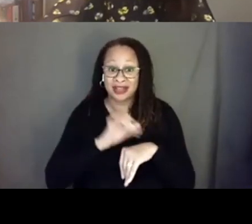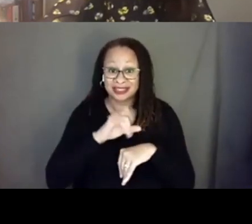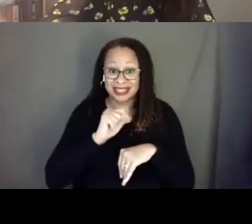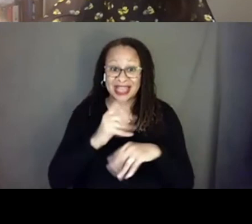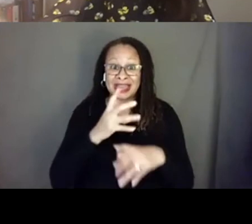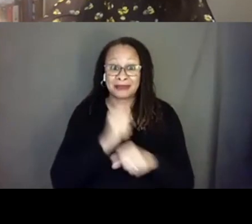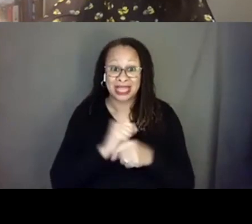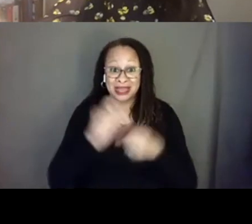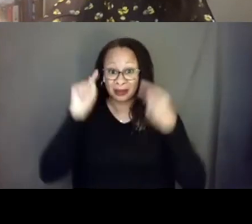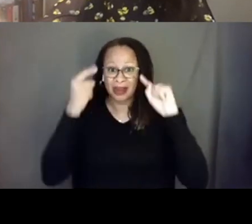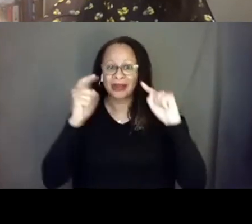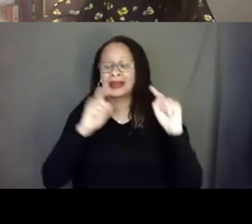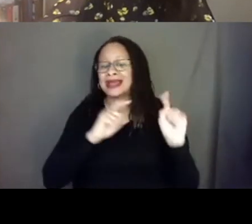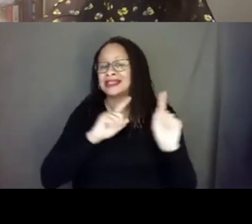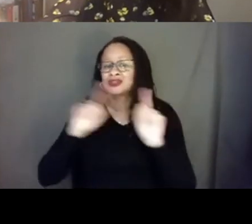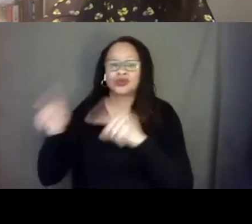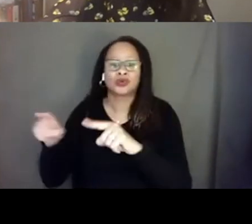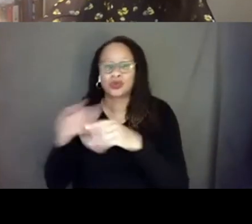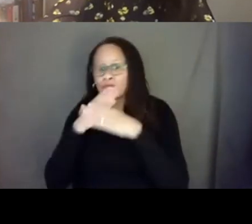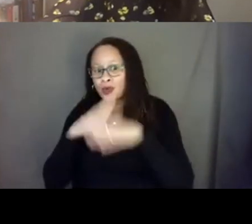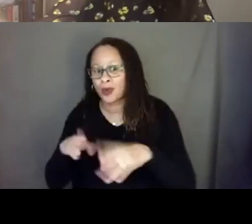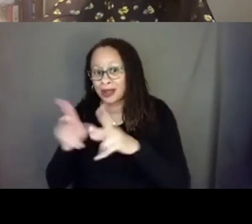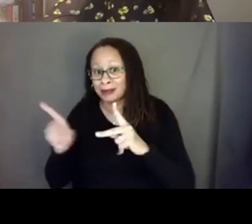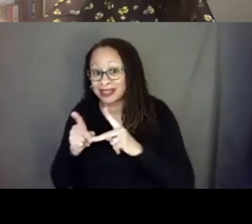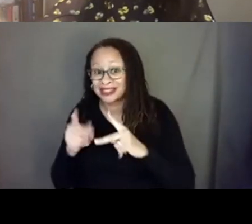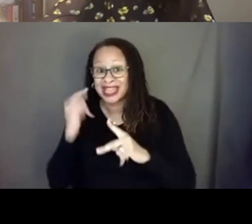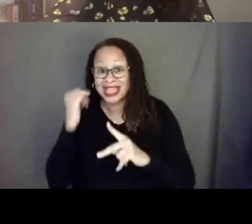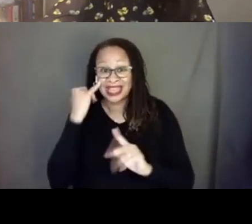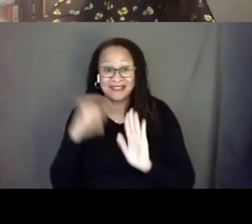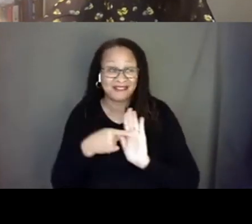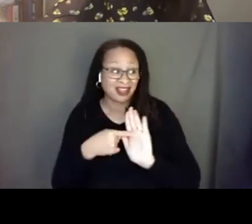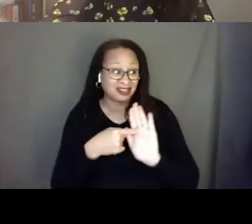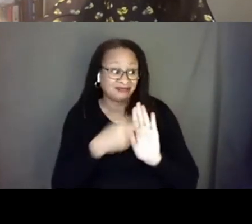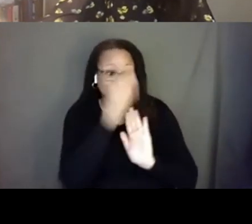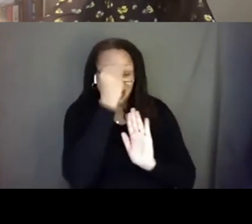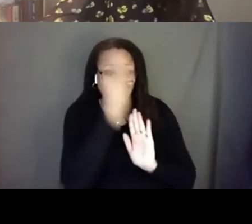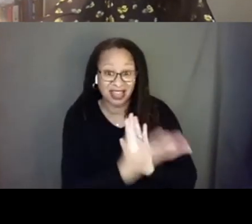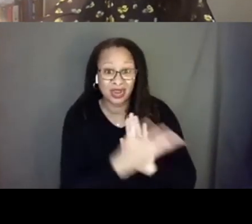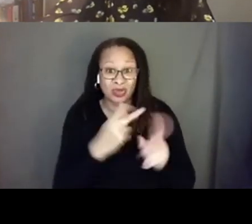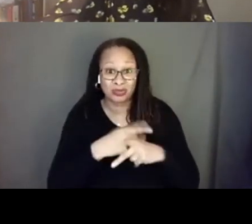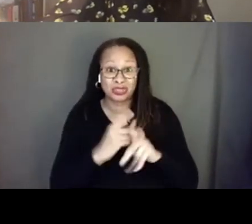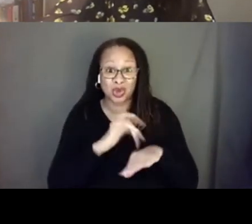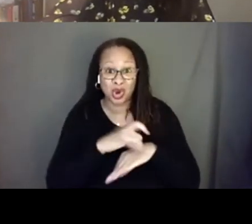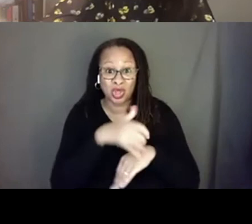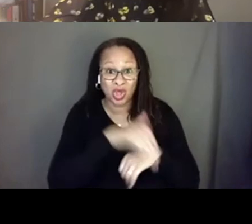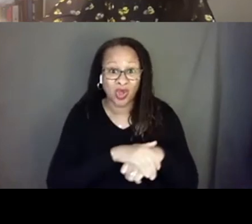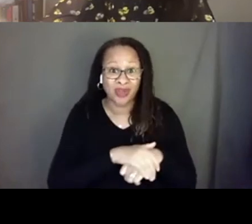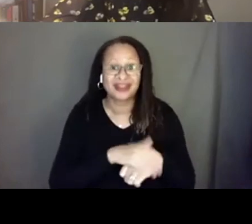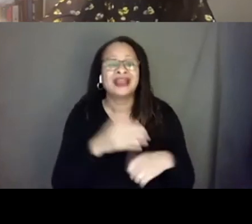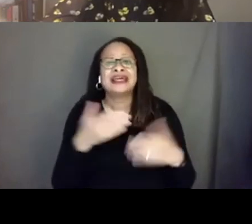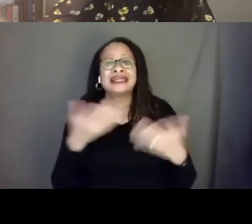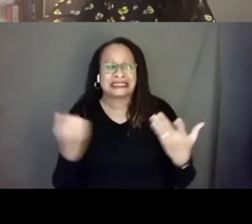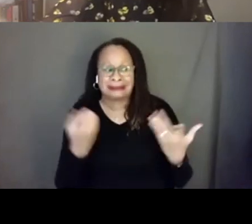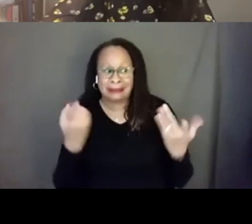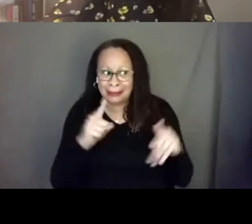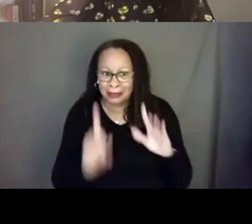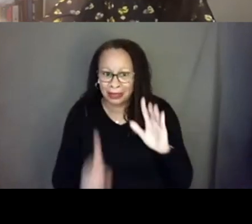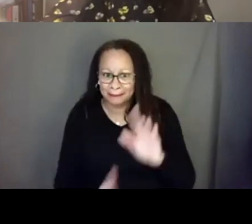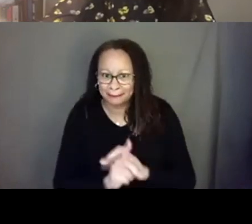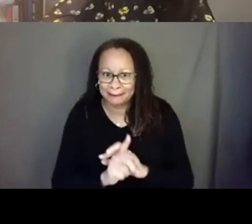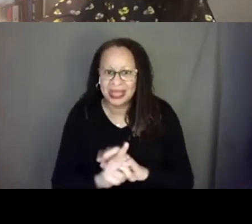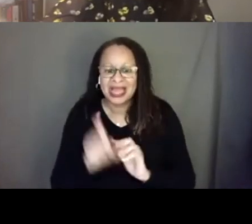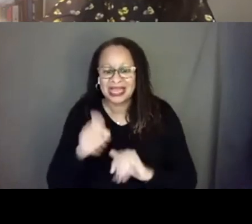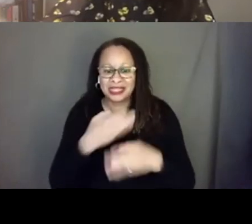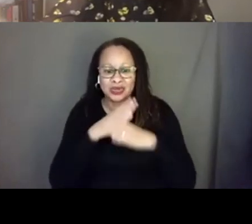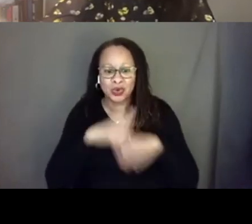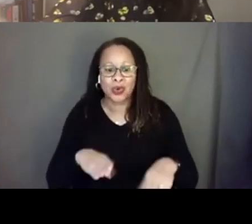go. If I disclose that to the producer early on to say, hey, these are things that might come up, I need a quiet